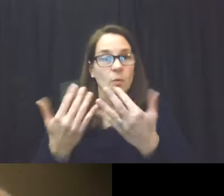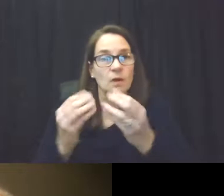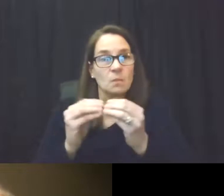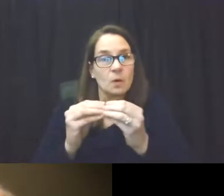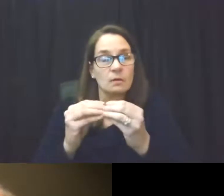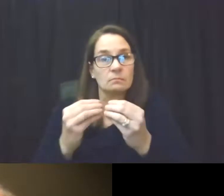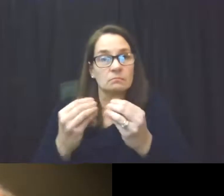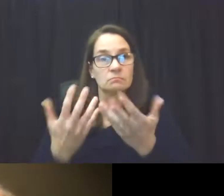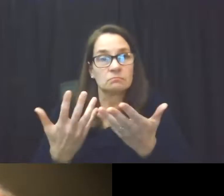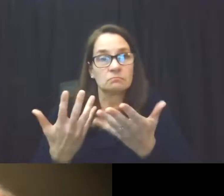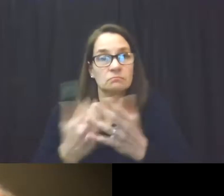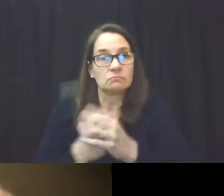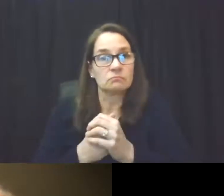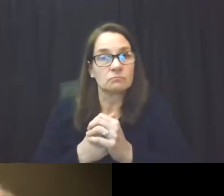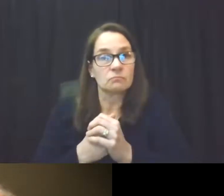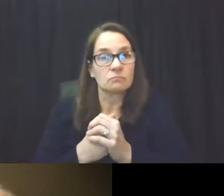Should we move on to the next